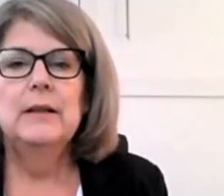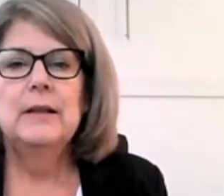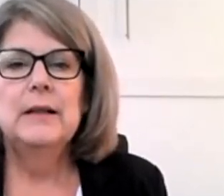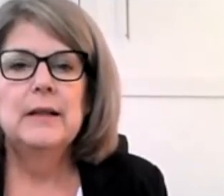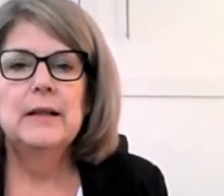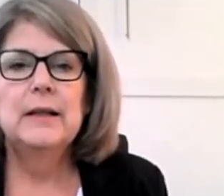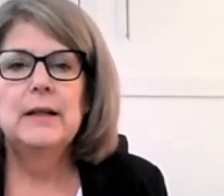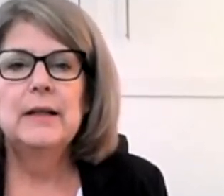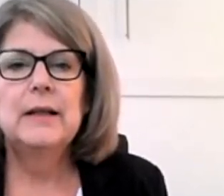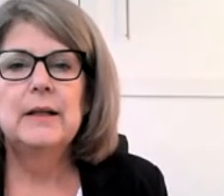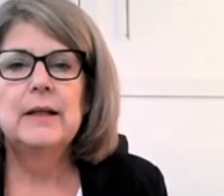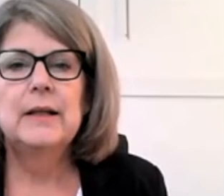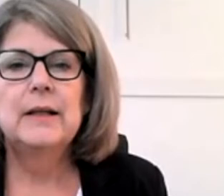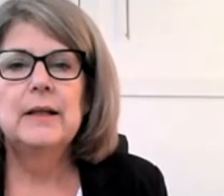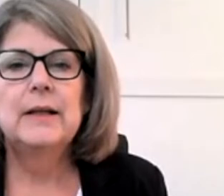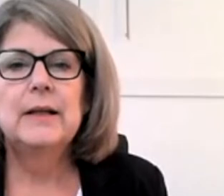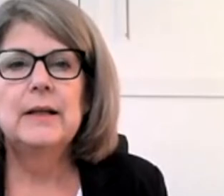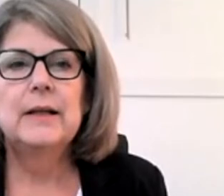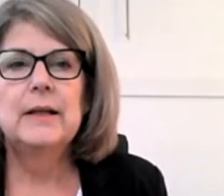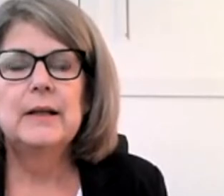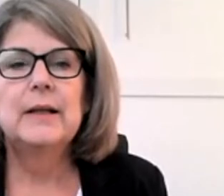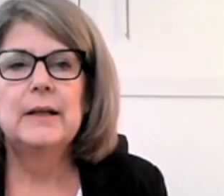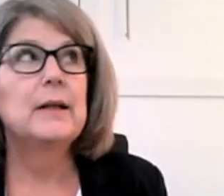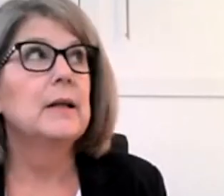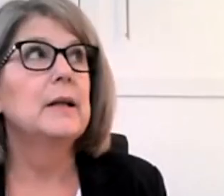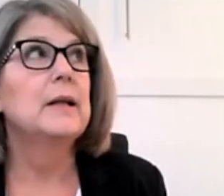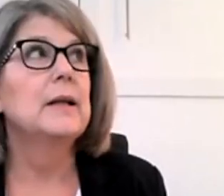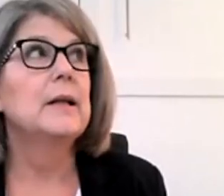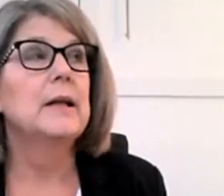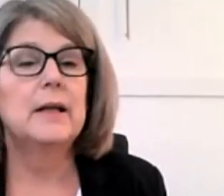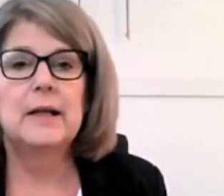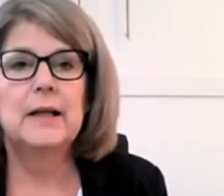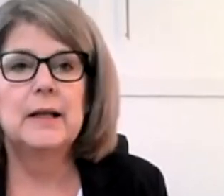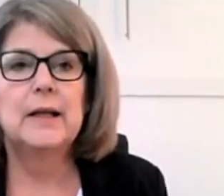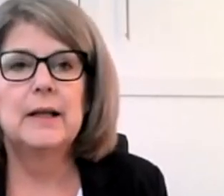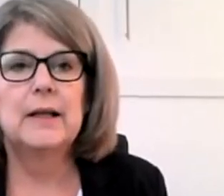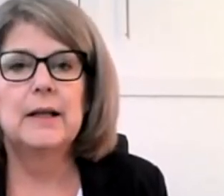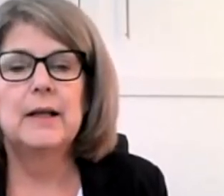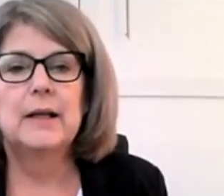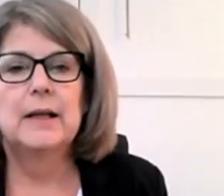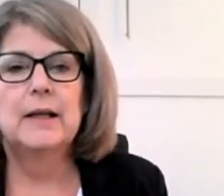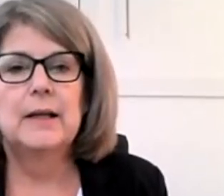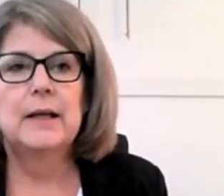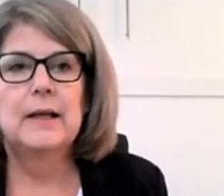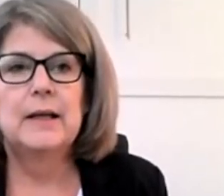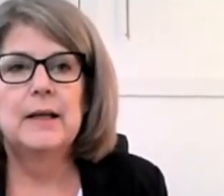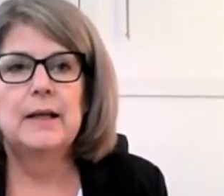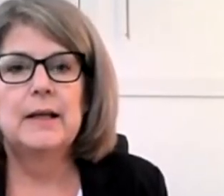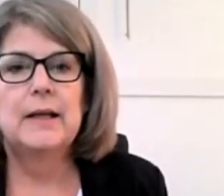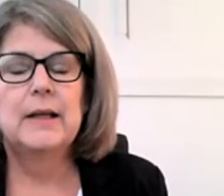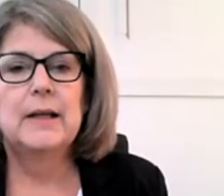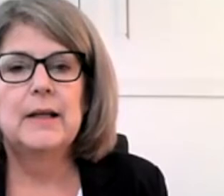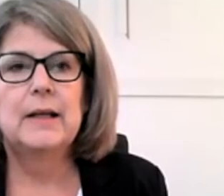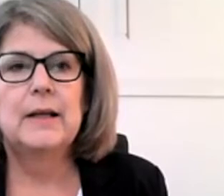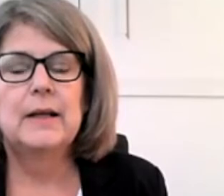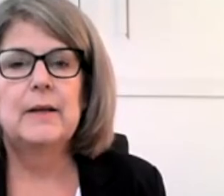Everyone, after the break, you can take a good 15 minutes for a stretch and a bio break. The concept of the exercise you're